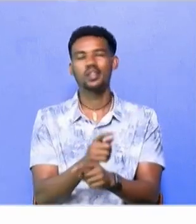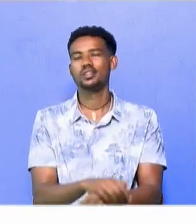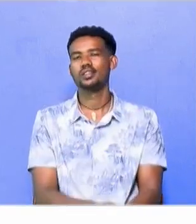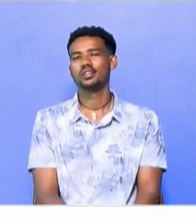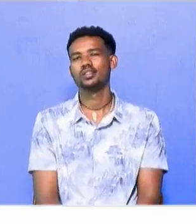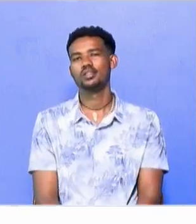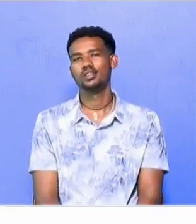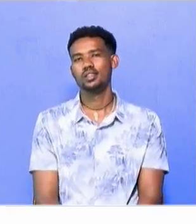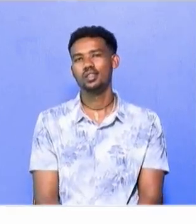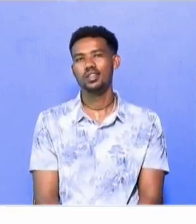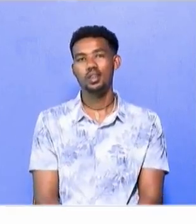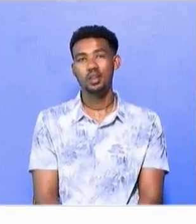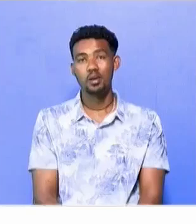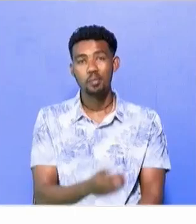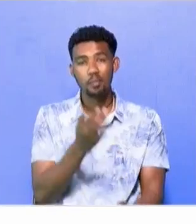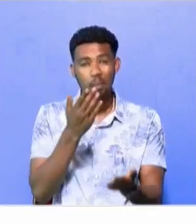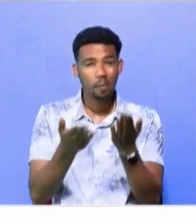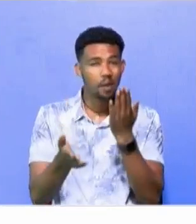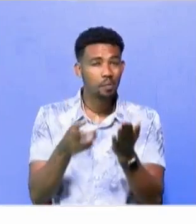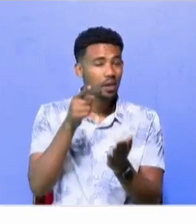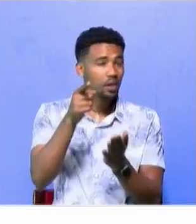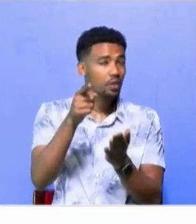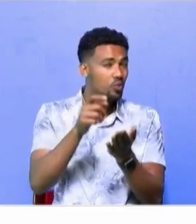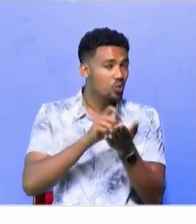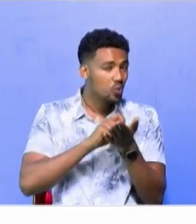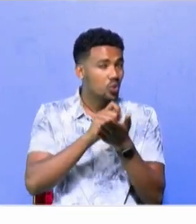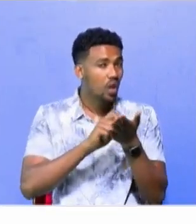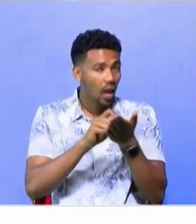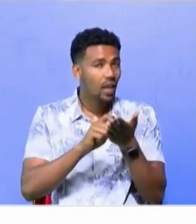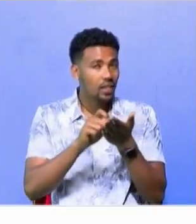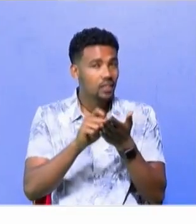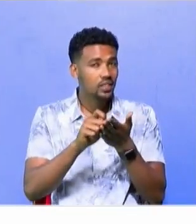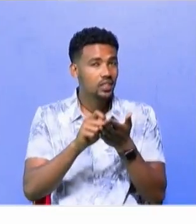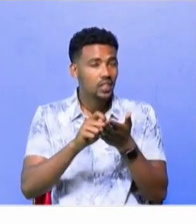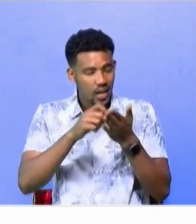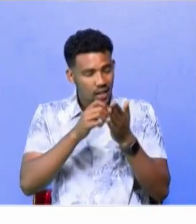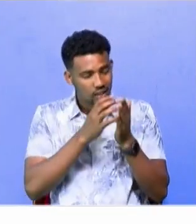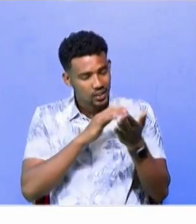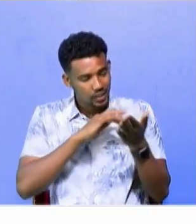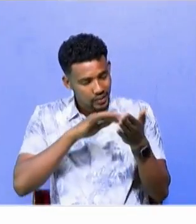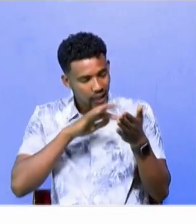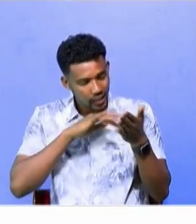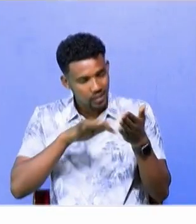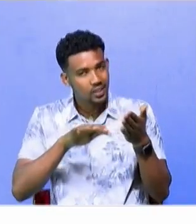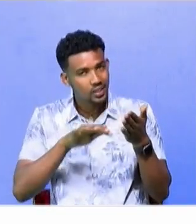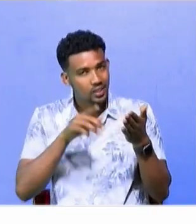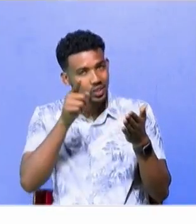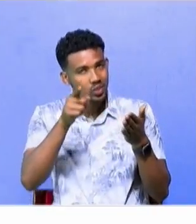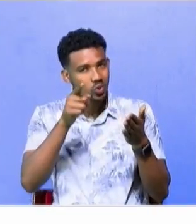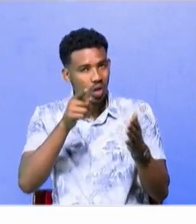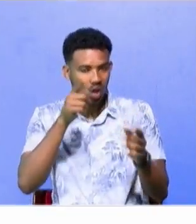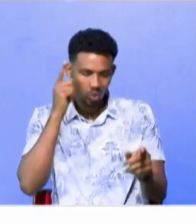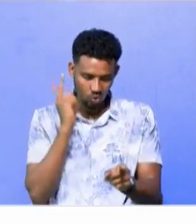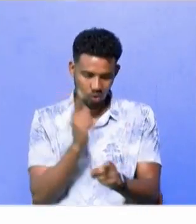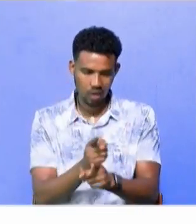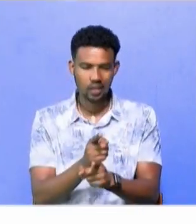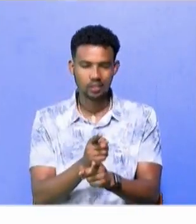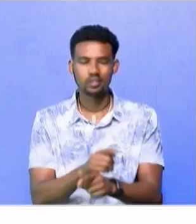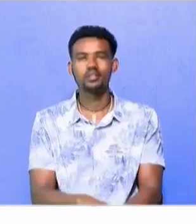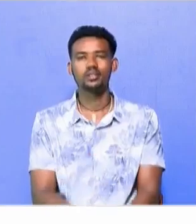you are correct. If you write even read, you are